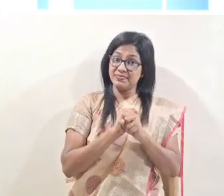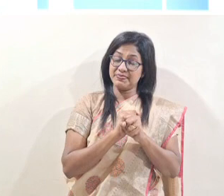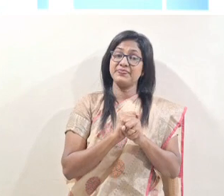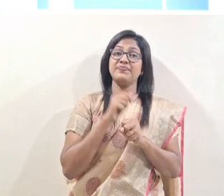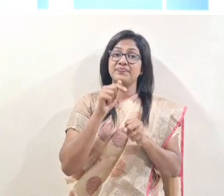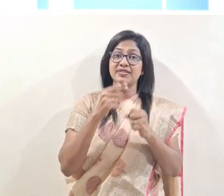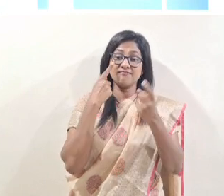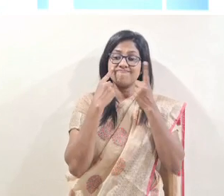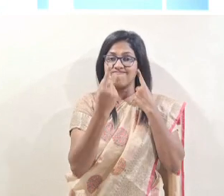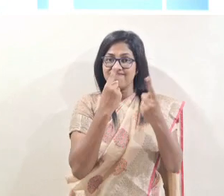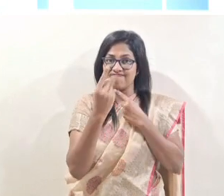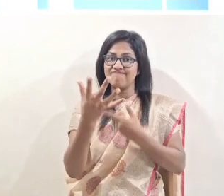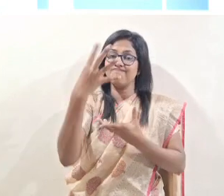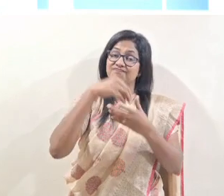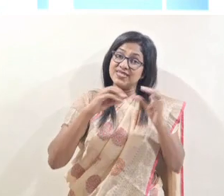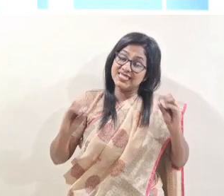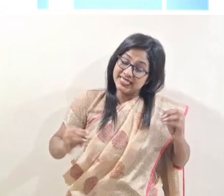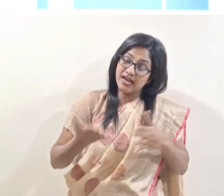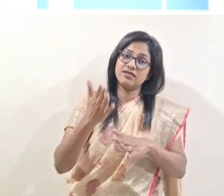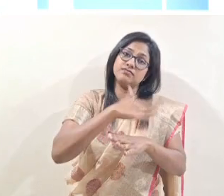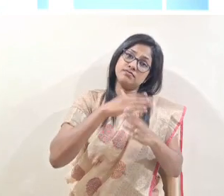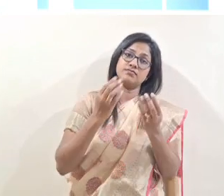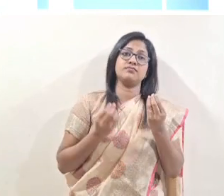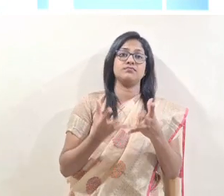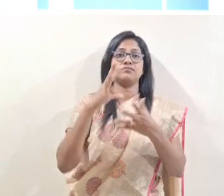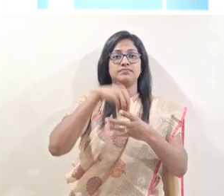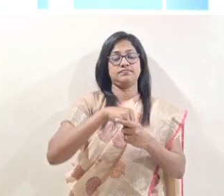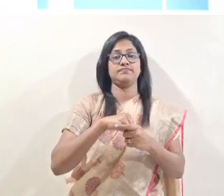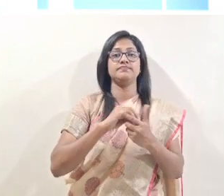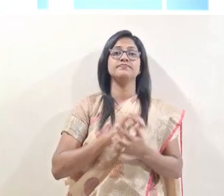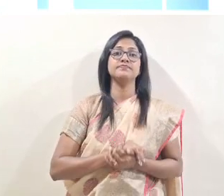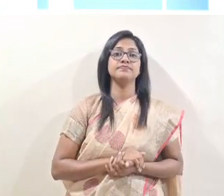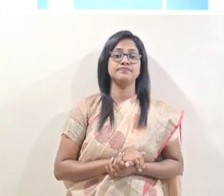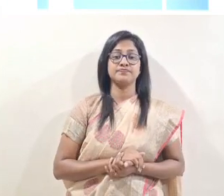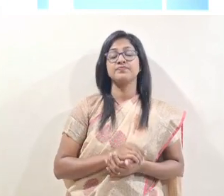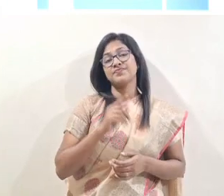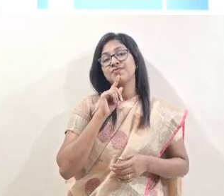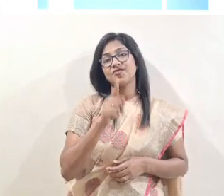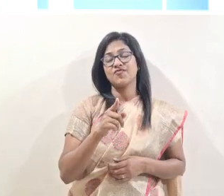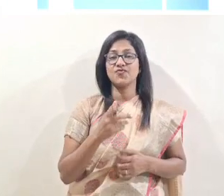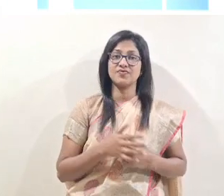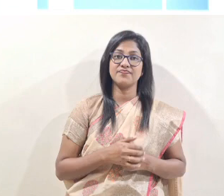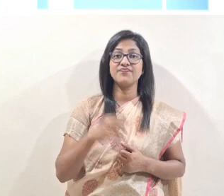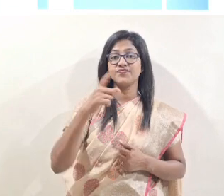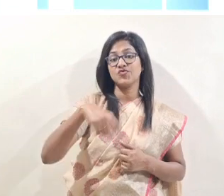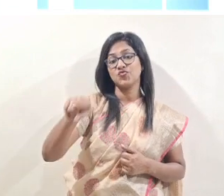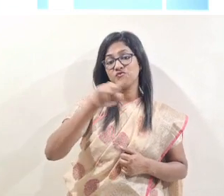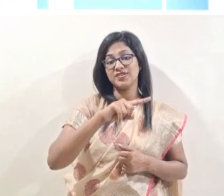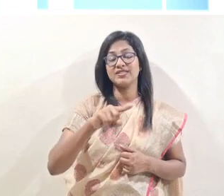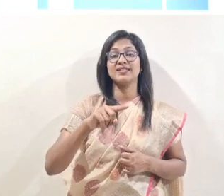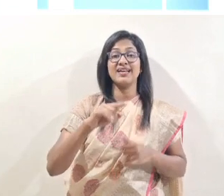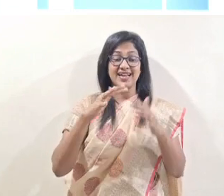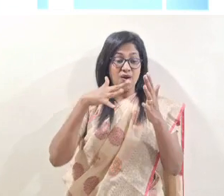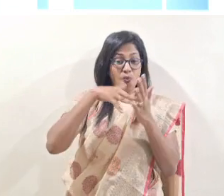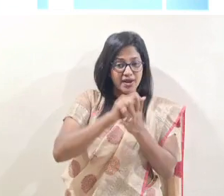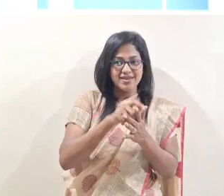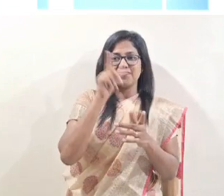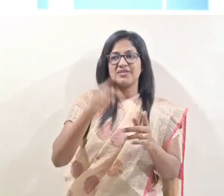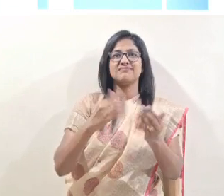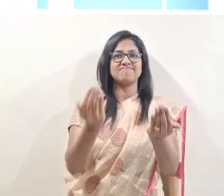this analysis from the beginning. And of course, you have to secure the weakest link, and